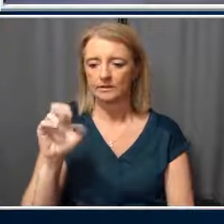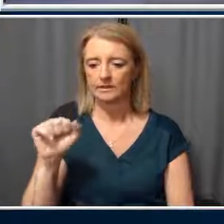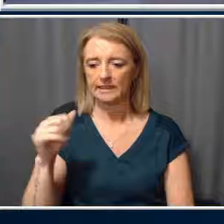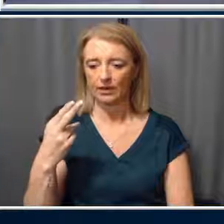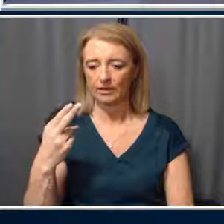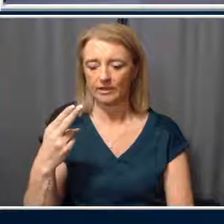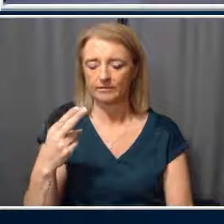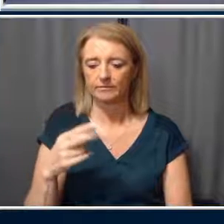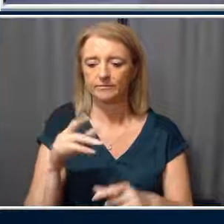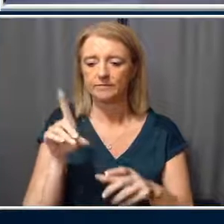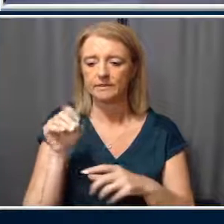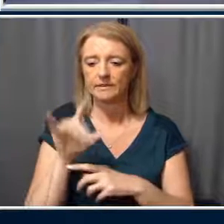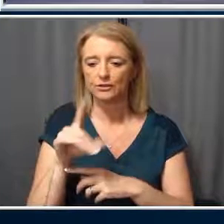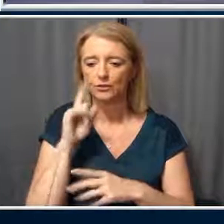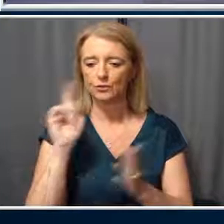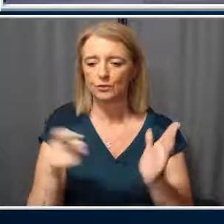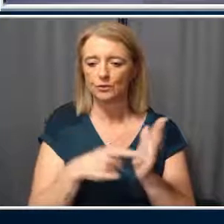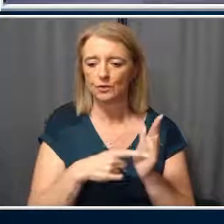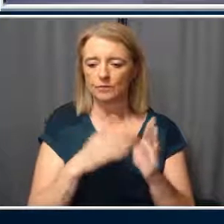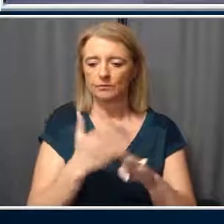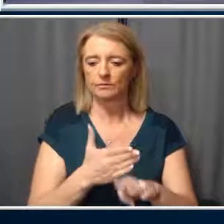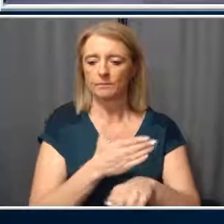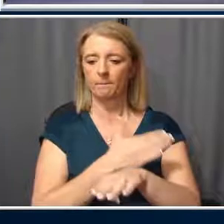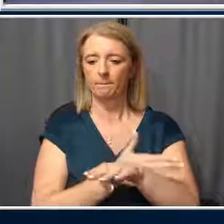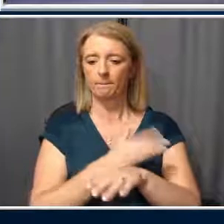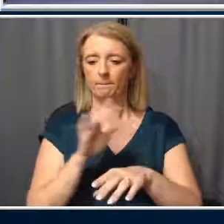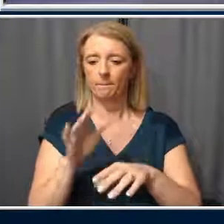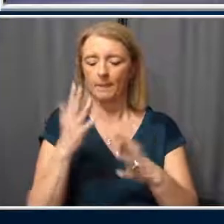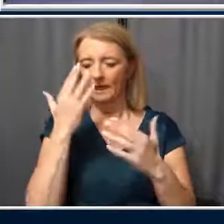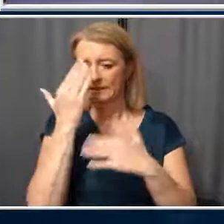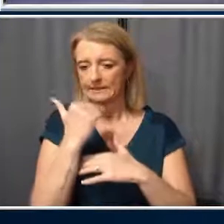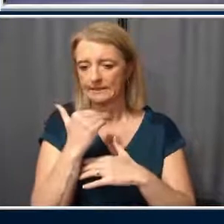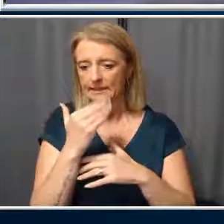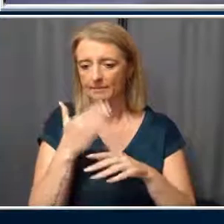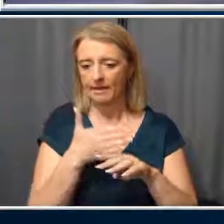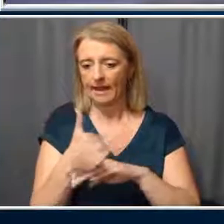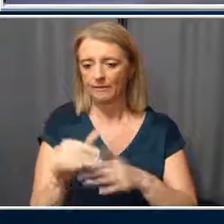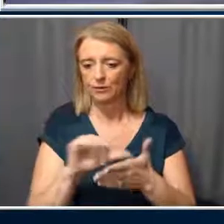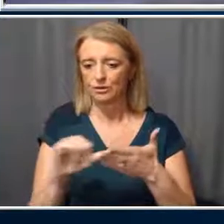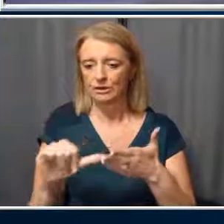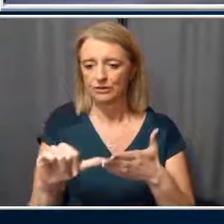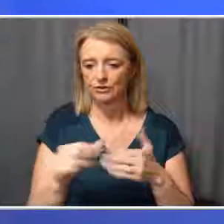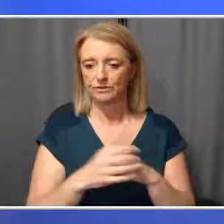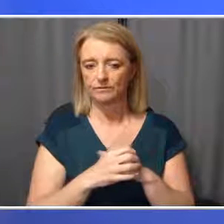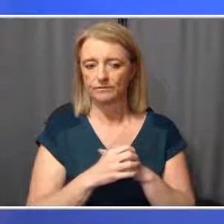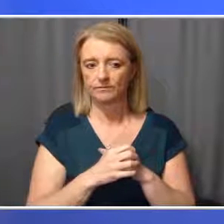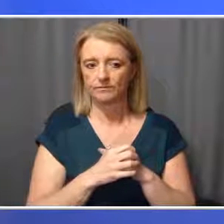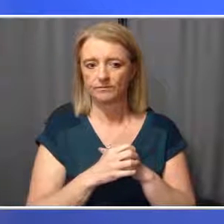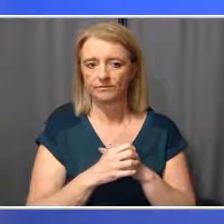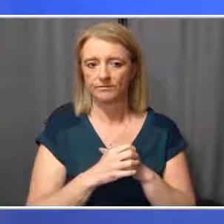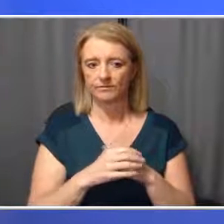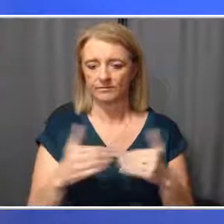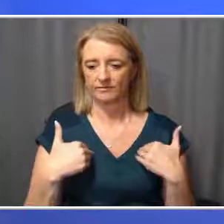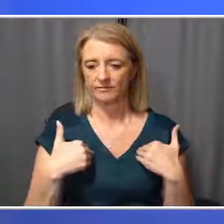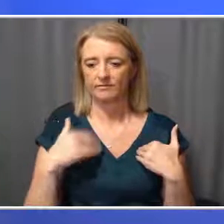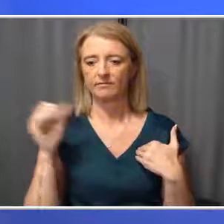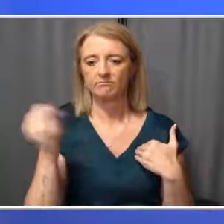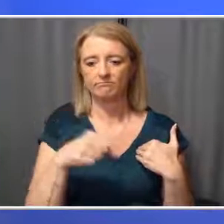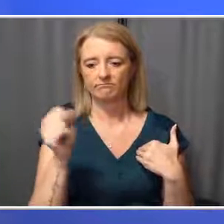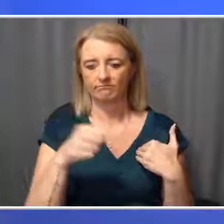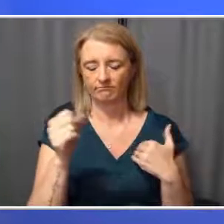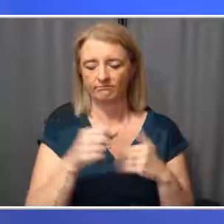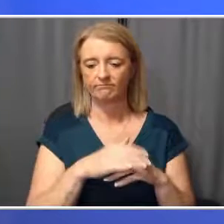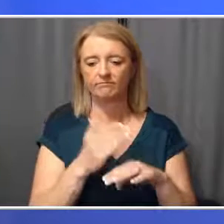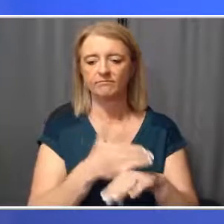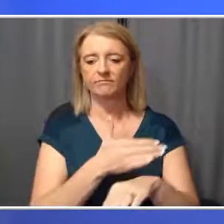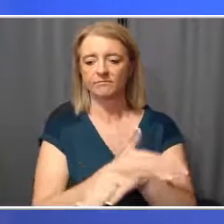and having less drugs in my body trying to fight off all the headaches also helps with sleep, because, you know,